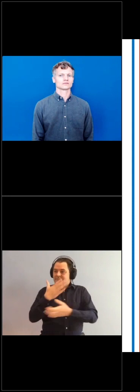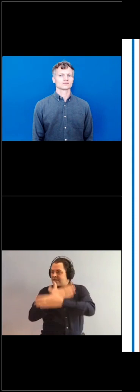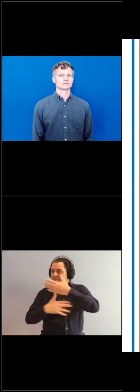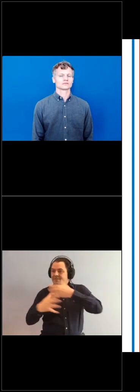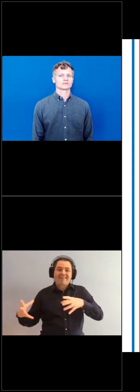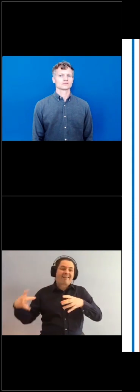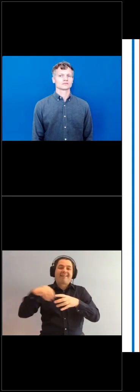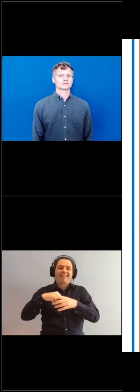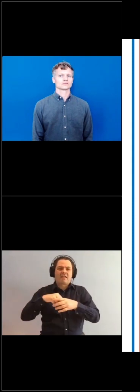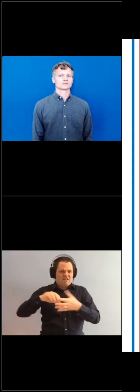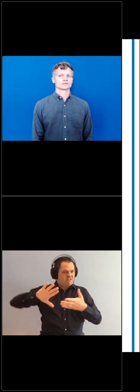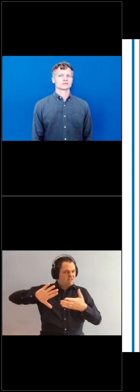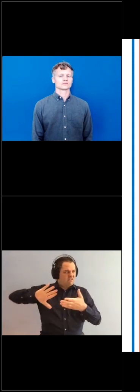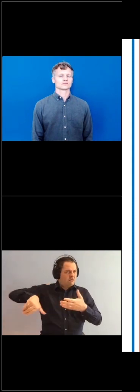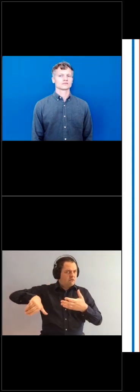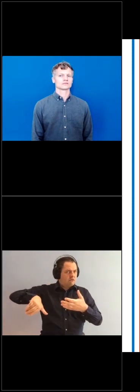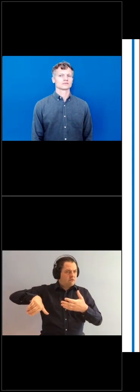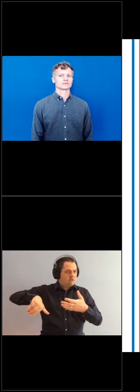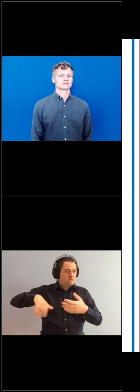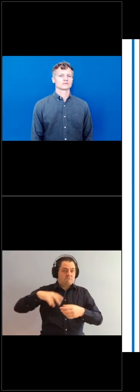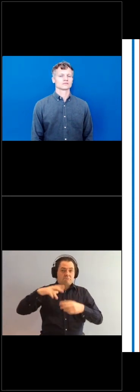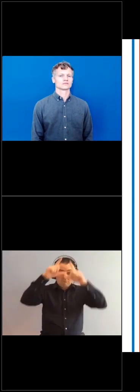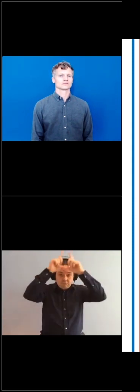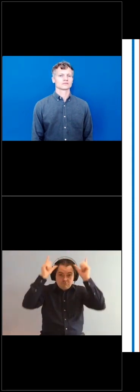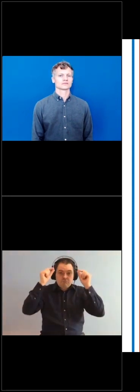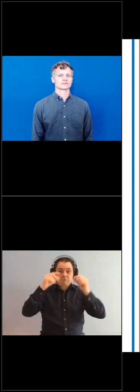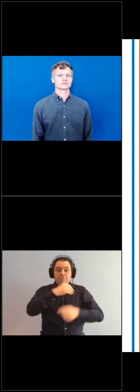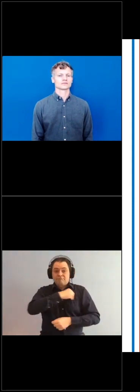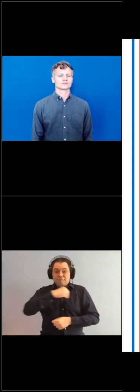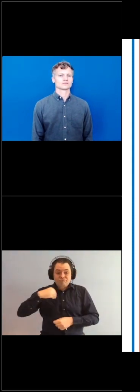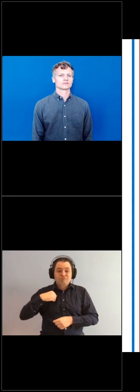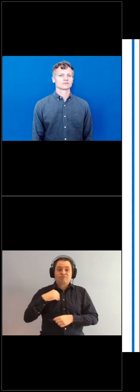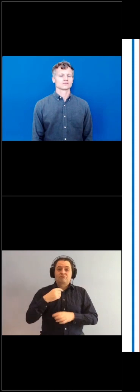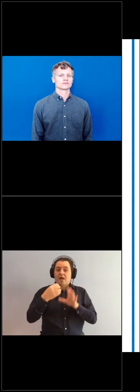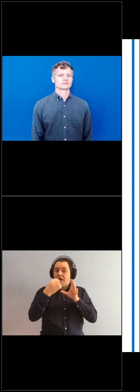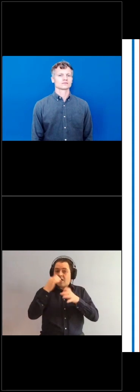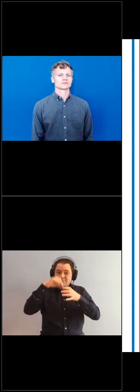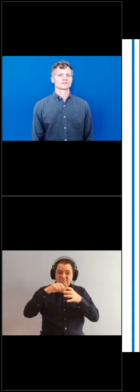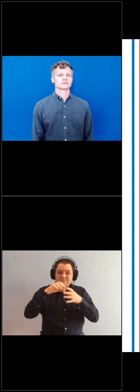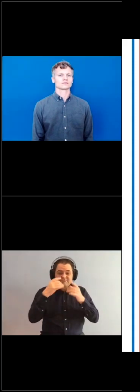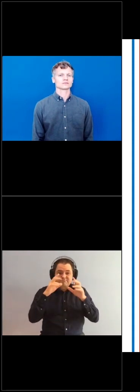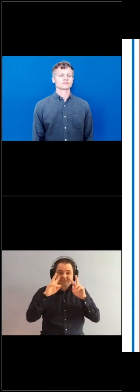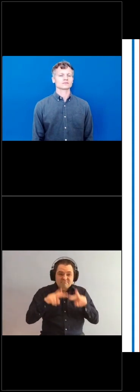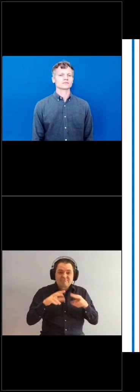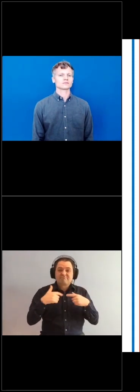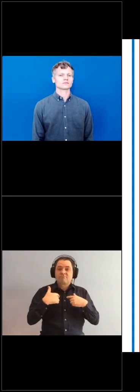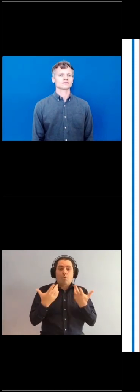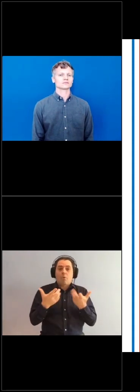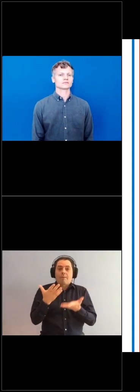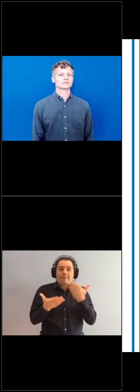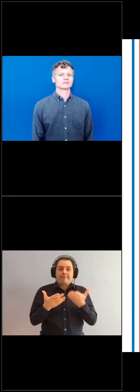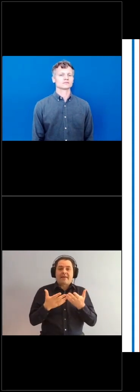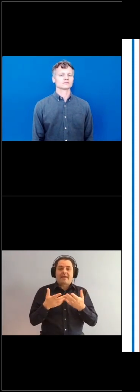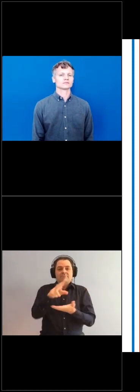excluded from health services, both for seeking assessment and treatment for COVID, but also